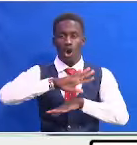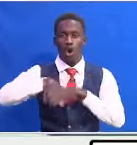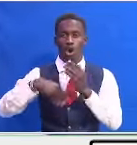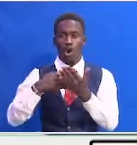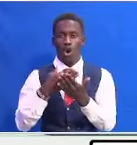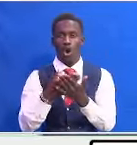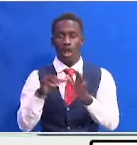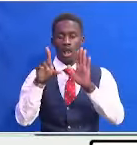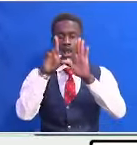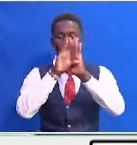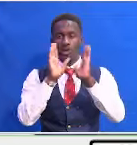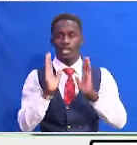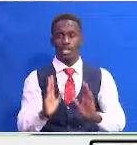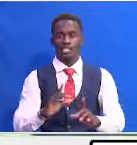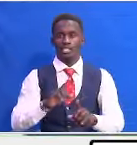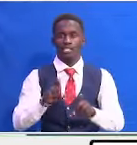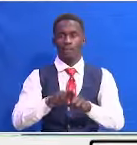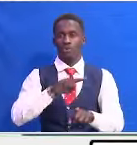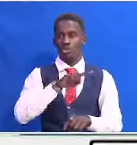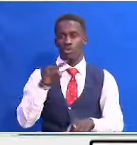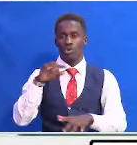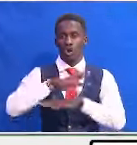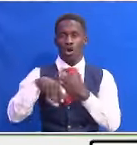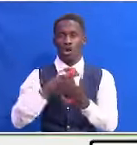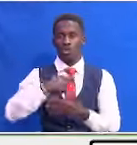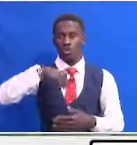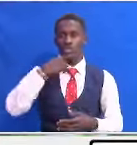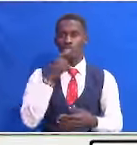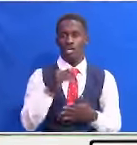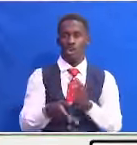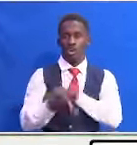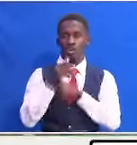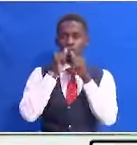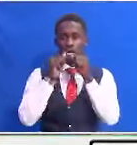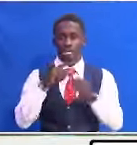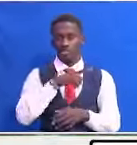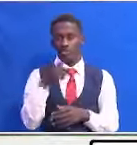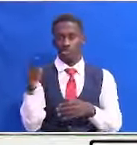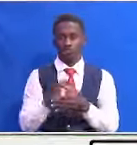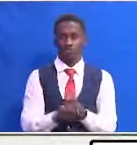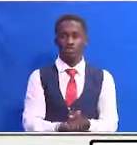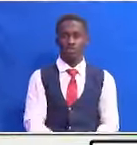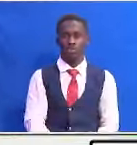walifanya hiyo kazi na nyinyi pia, na tunasema Mungu awabariki. Chichi, Josephine TV 47.